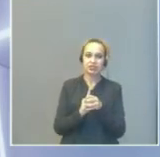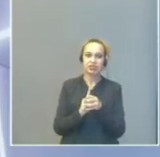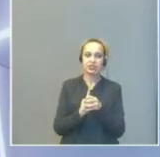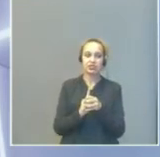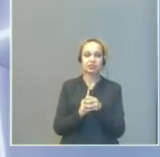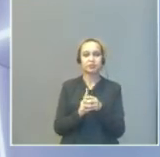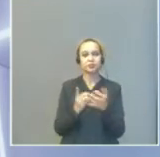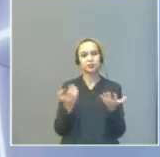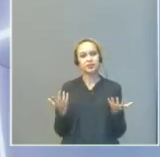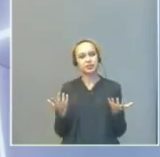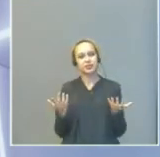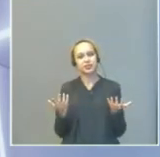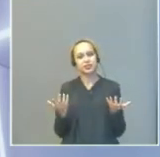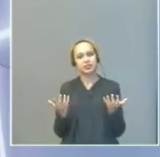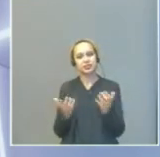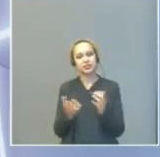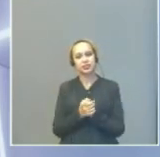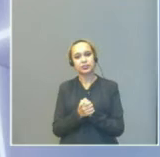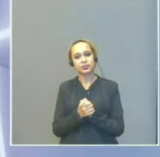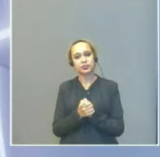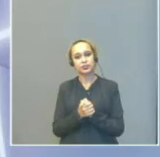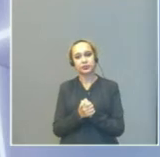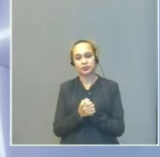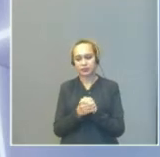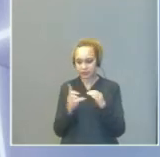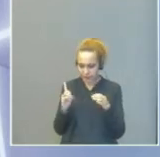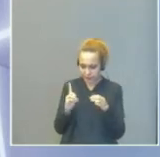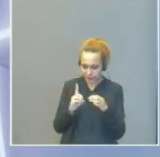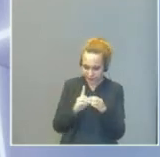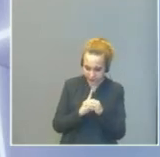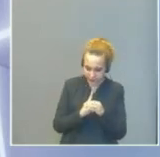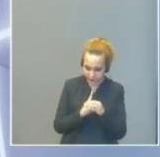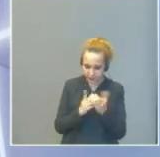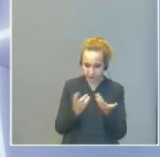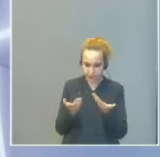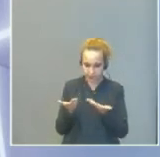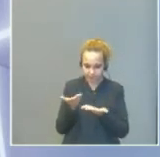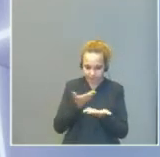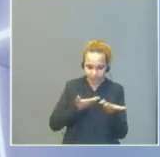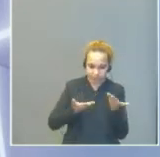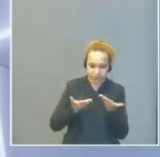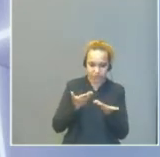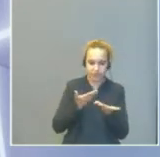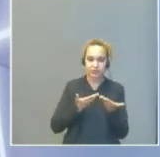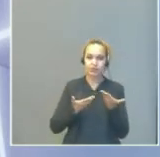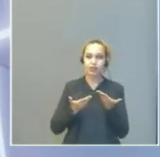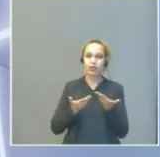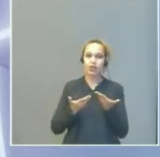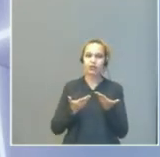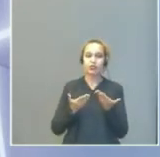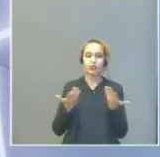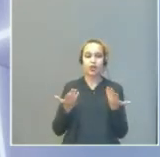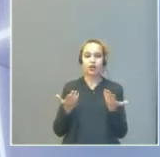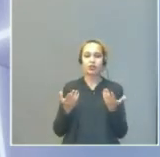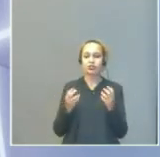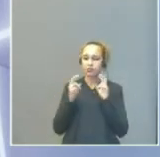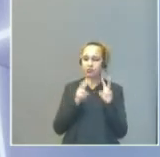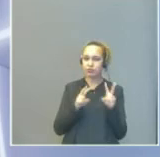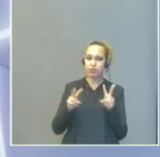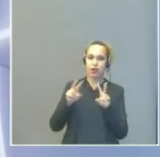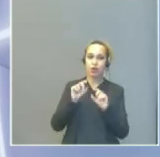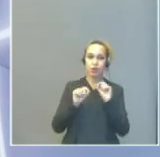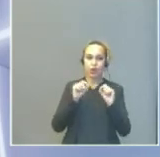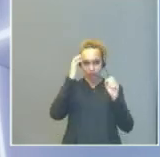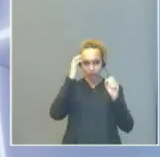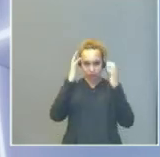is sympathetic to an optic phenomenon that might be called reflection. It's about a search